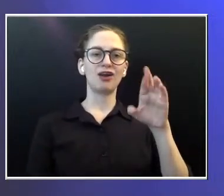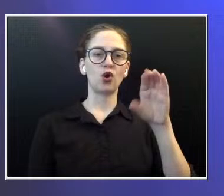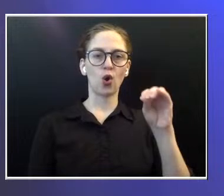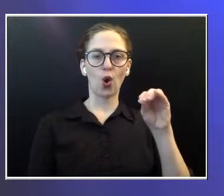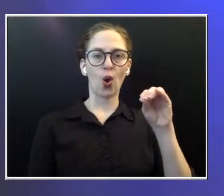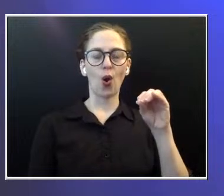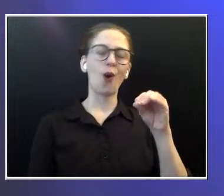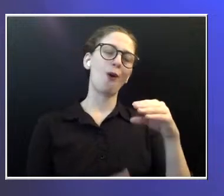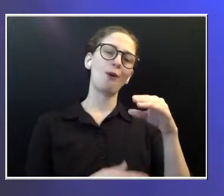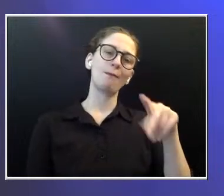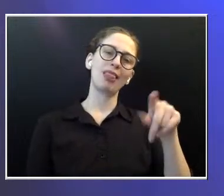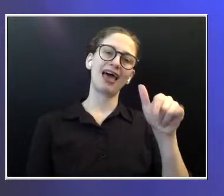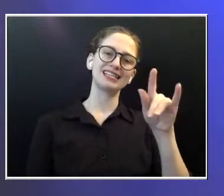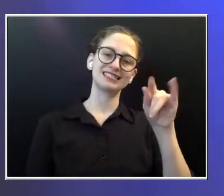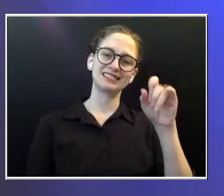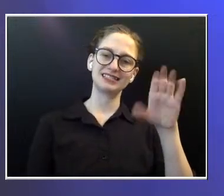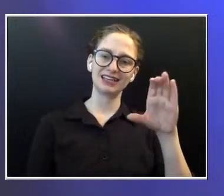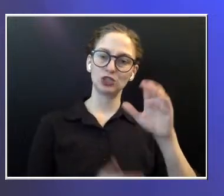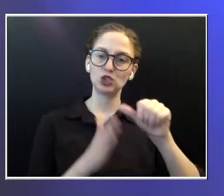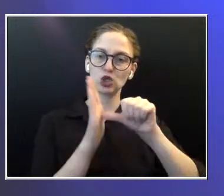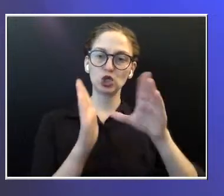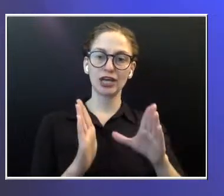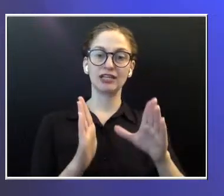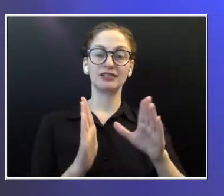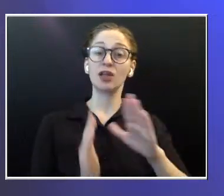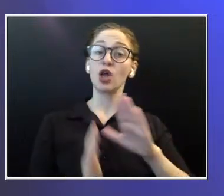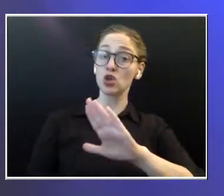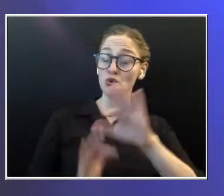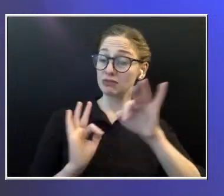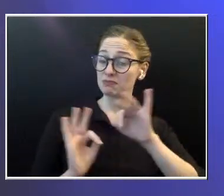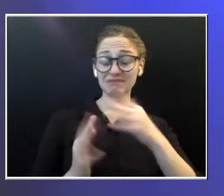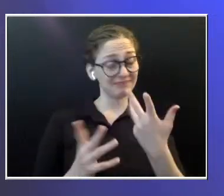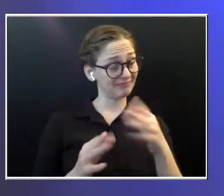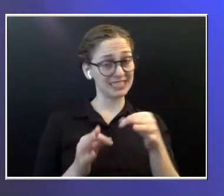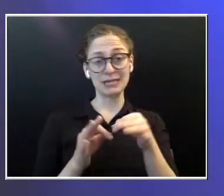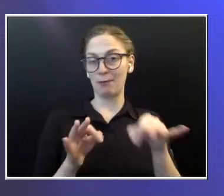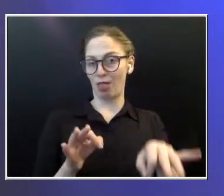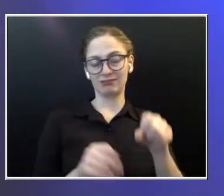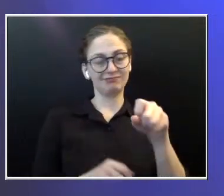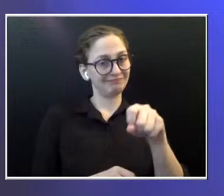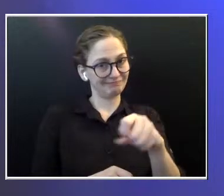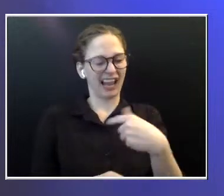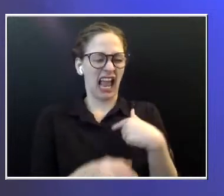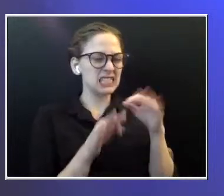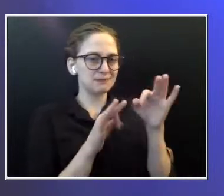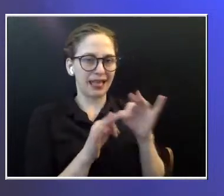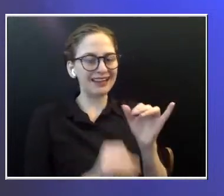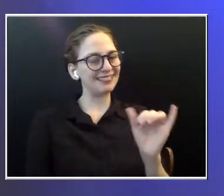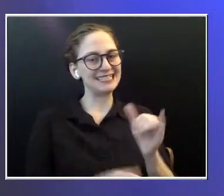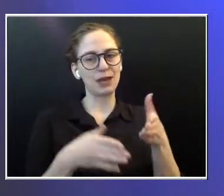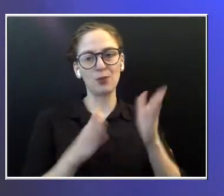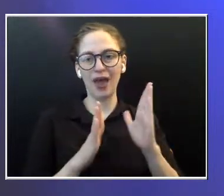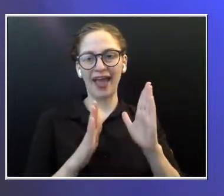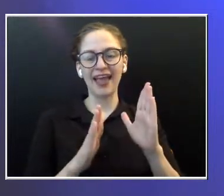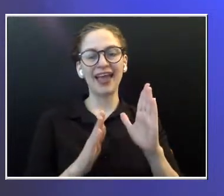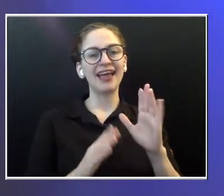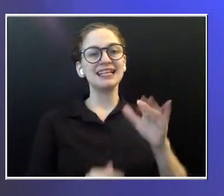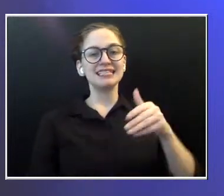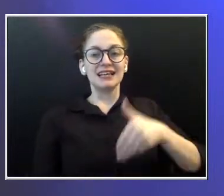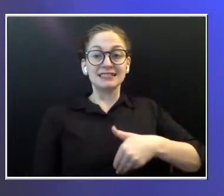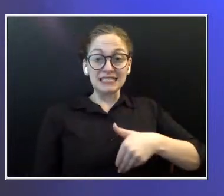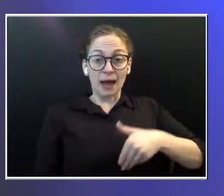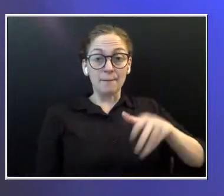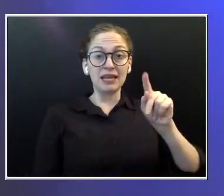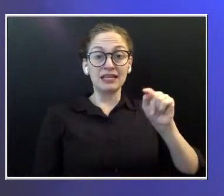I initially propose it to patients, It's a tummy tuck, and using those blood vessels and reconstructing it up in the chest,